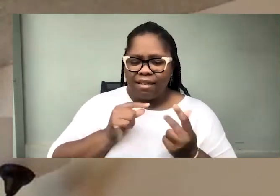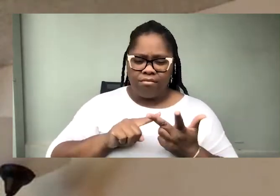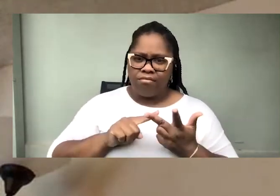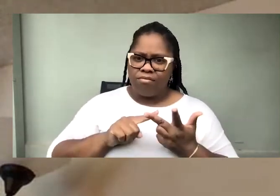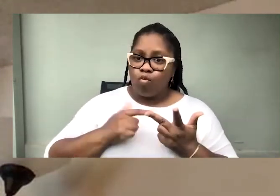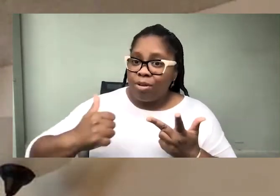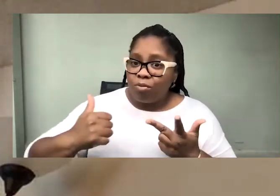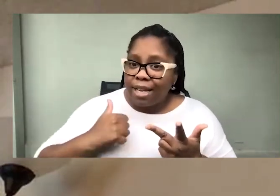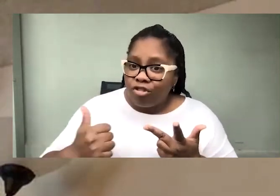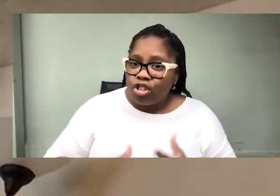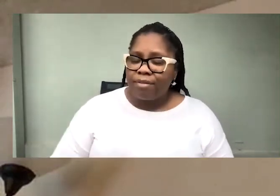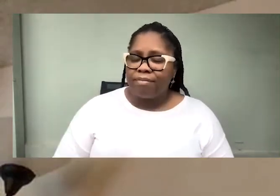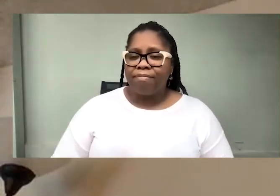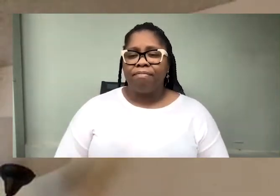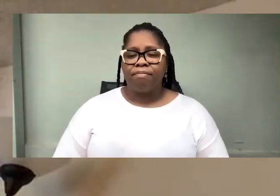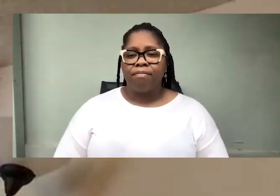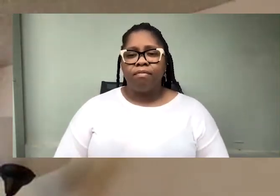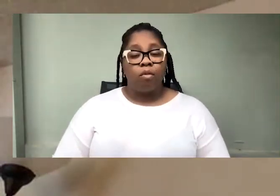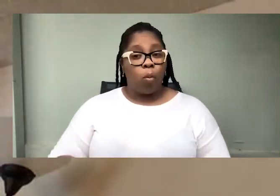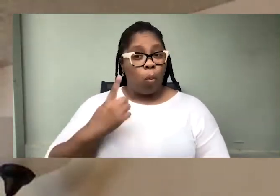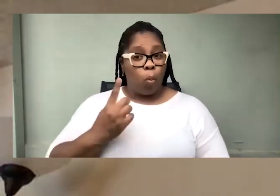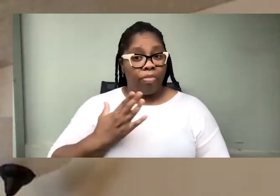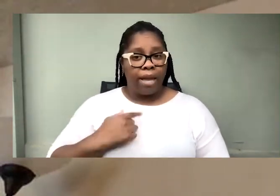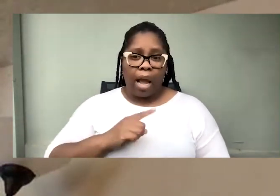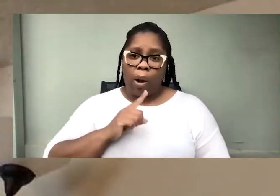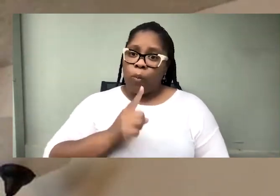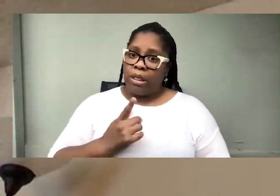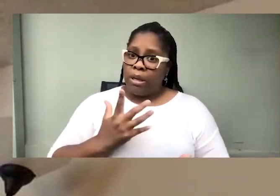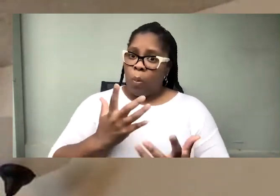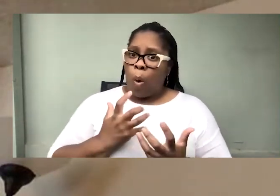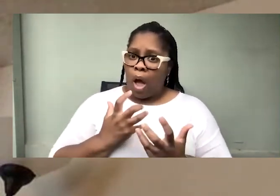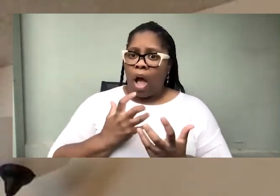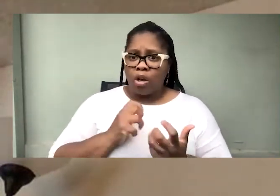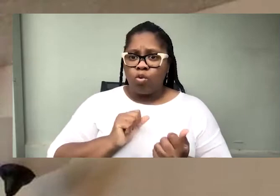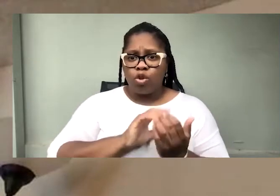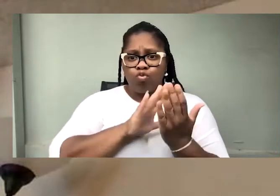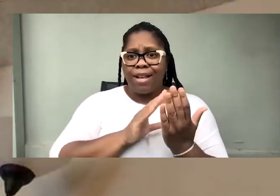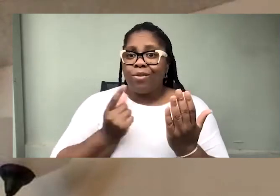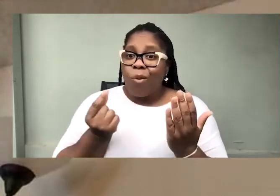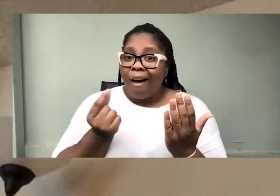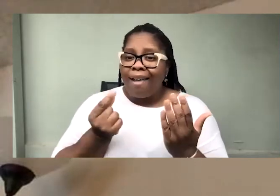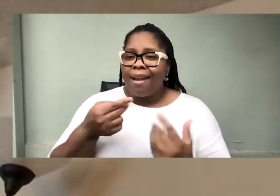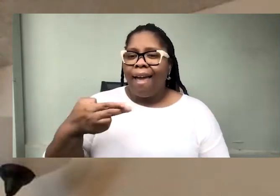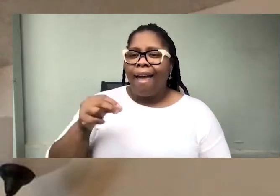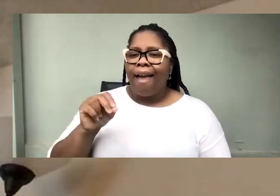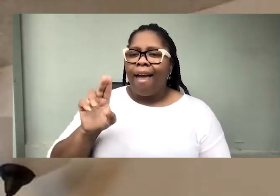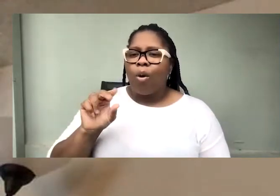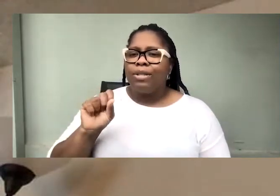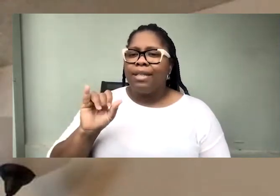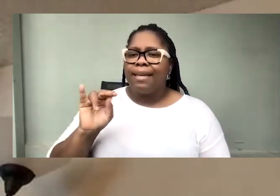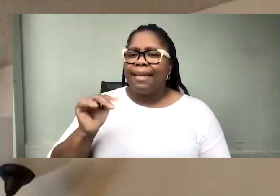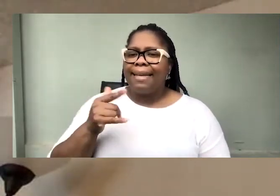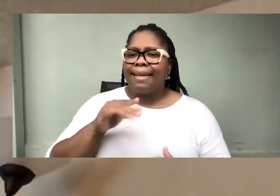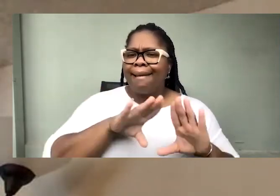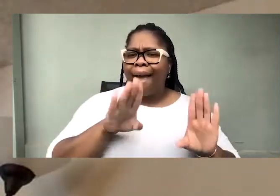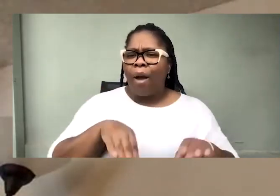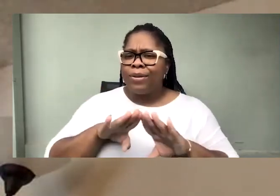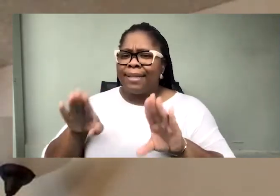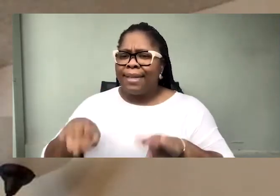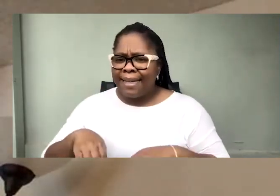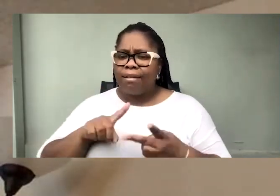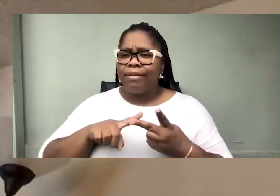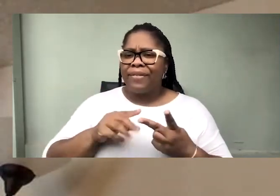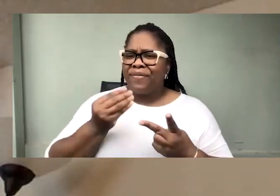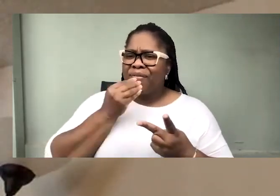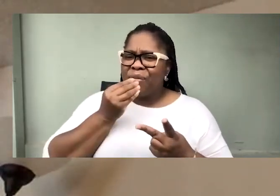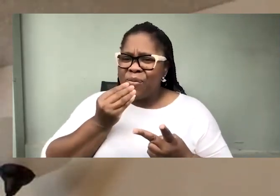would like to see, the master plan address would be to ease housing and food insecurity,